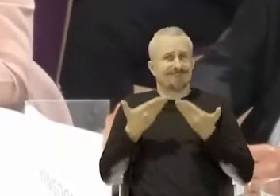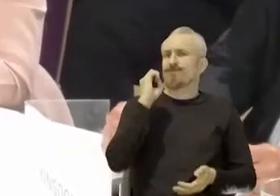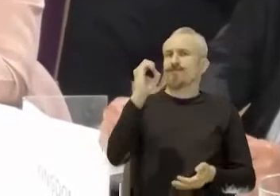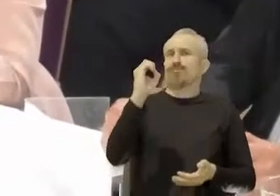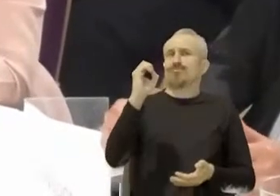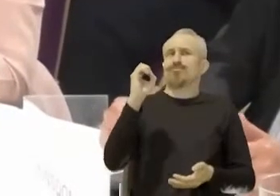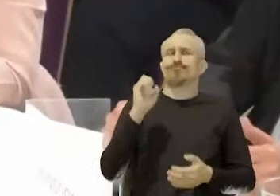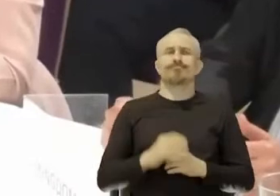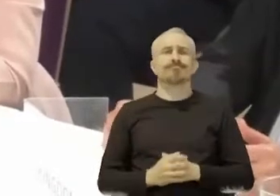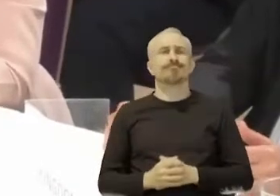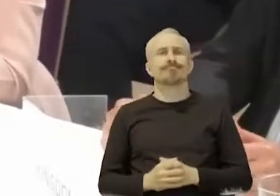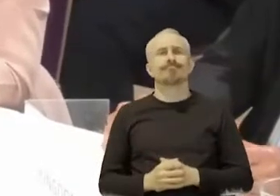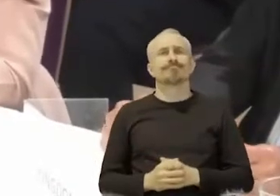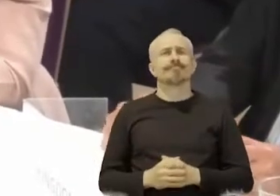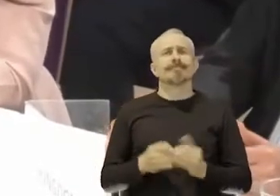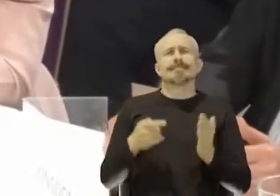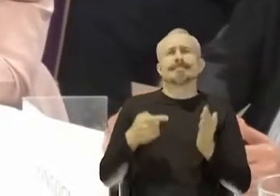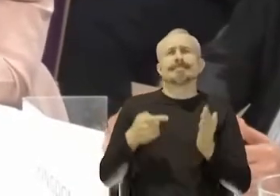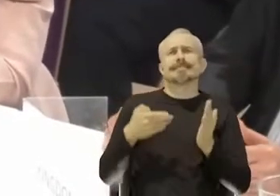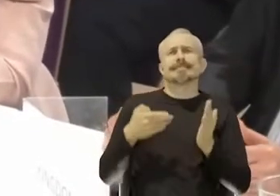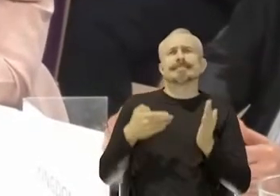zero-interest loans up to